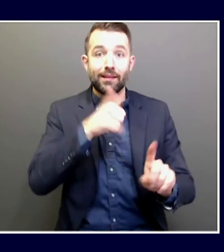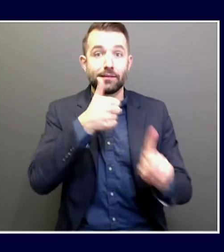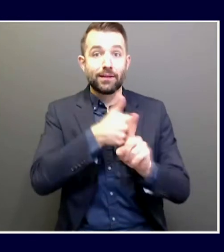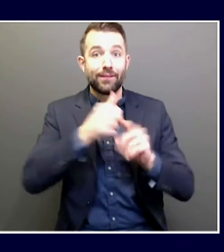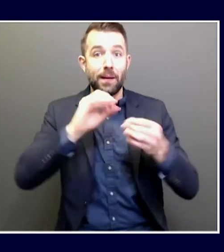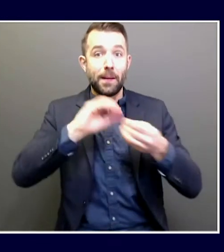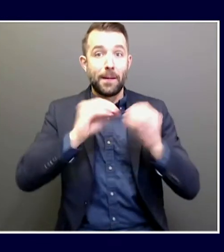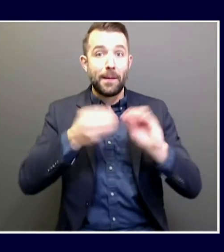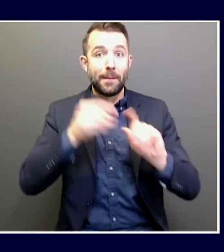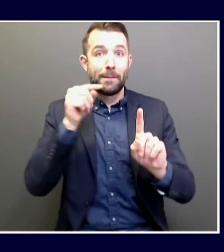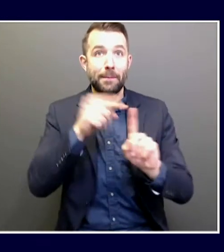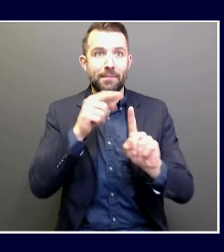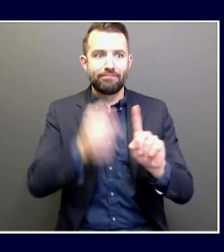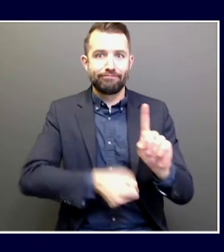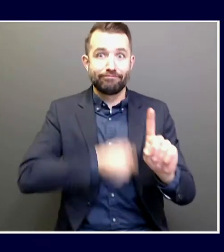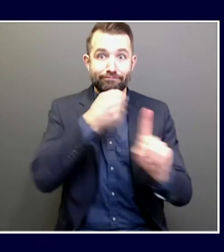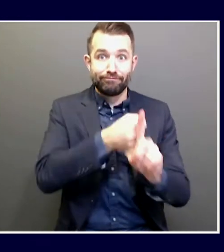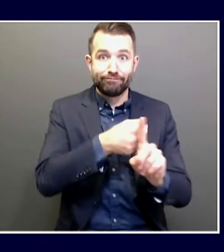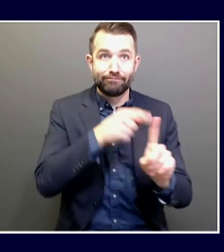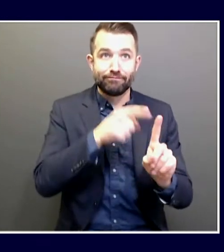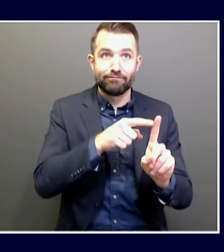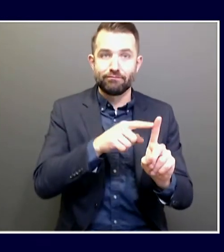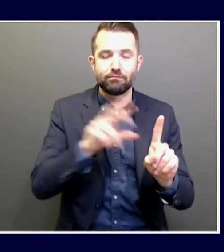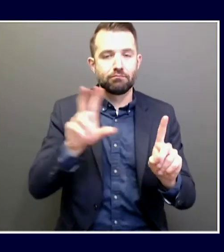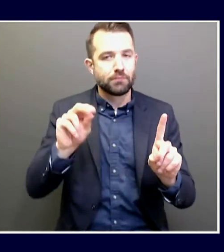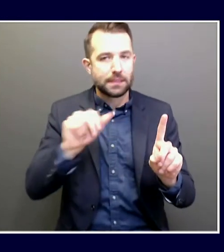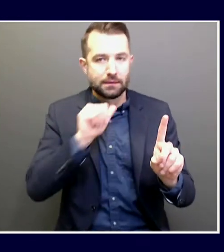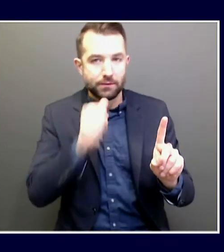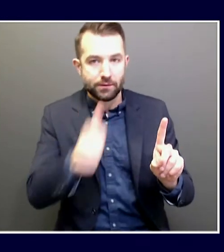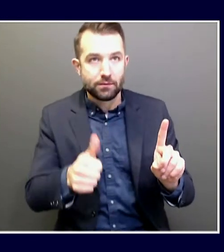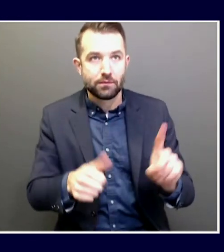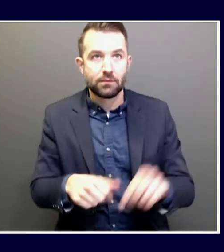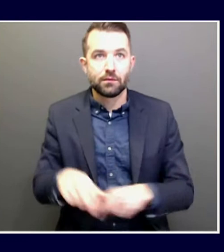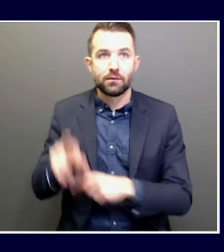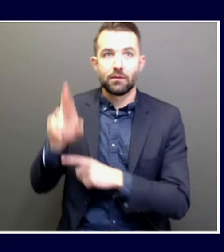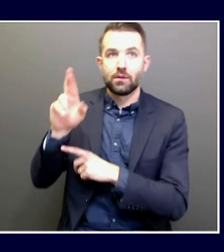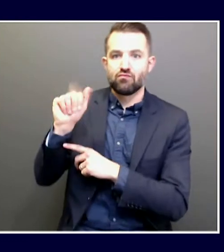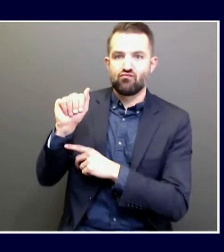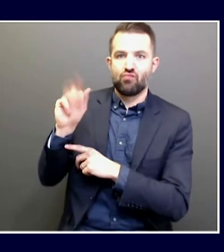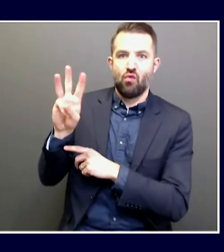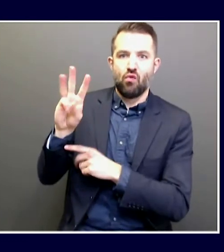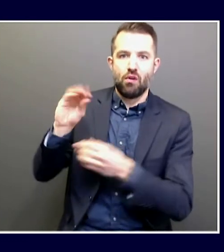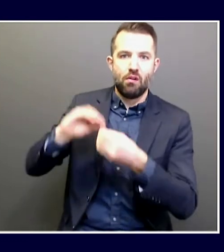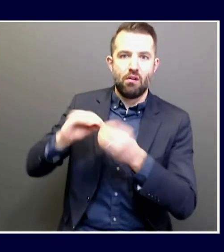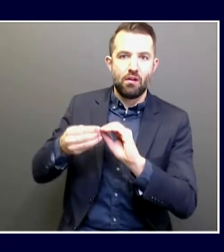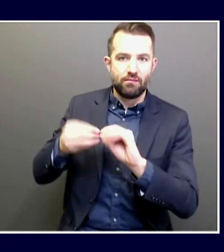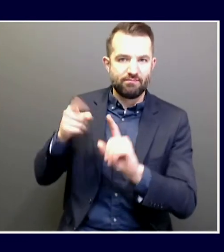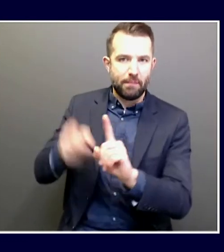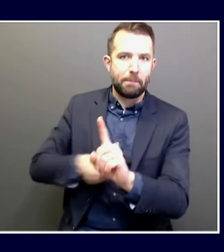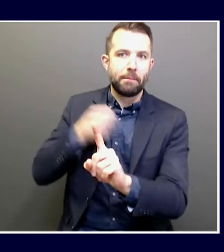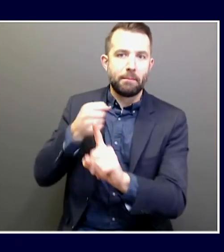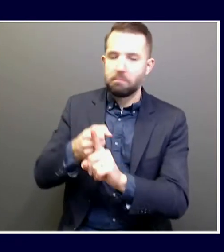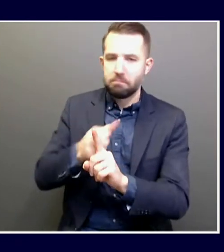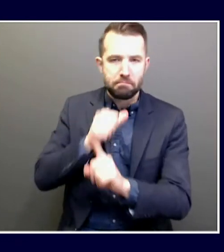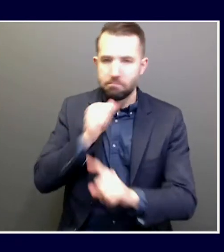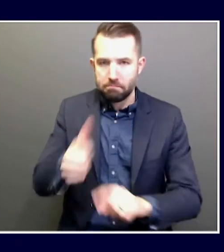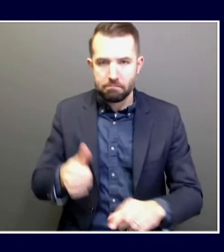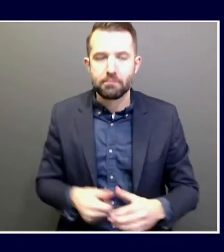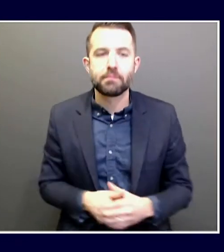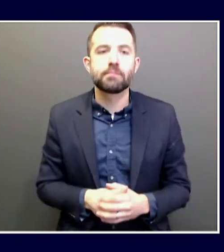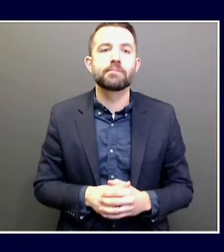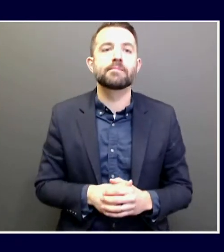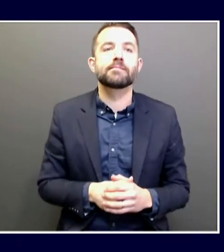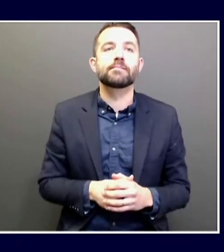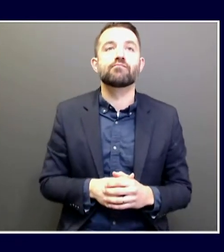our dashboard vendor, the vendor that creates the visualizations that you see, because that vendor was using an